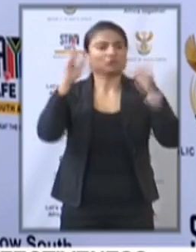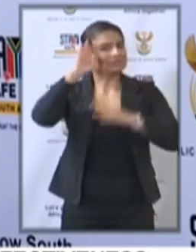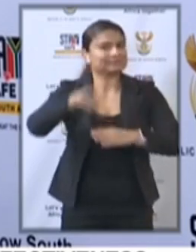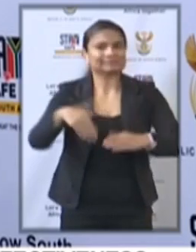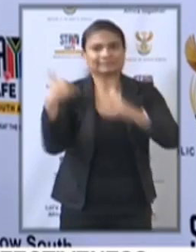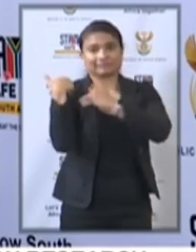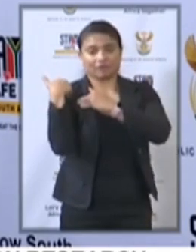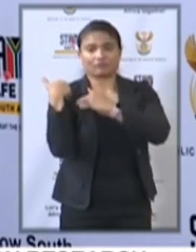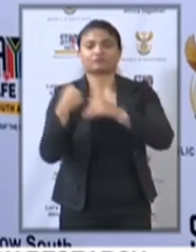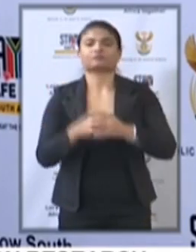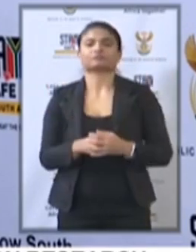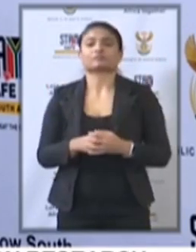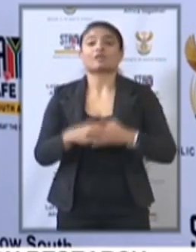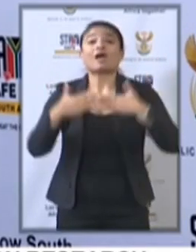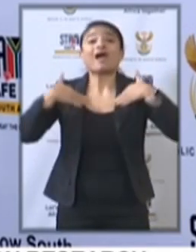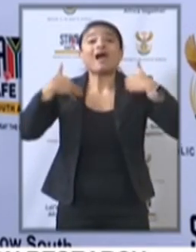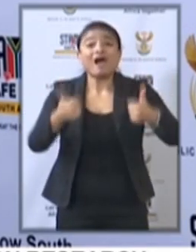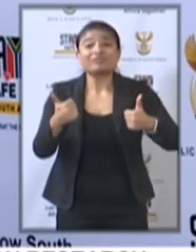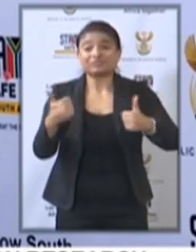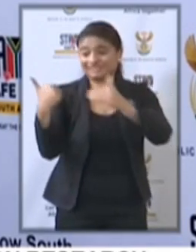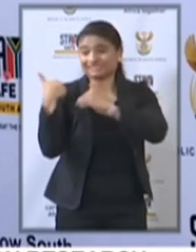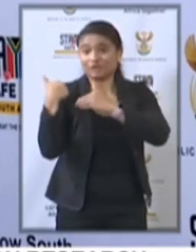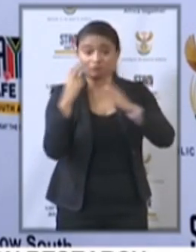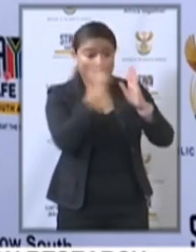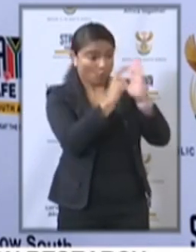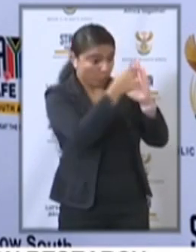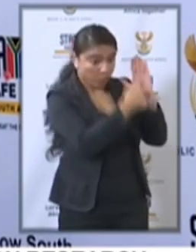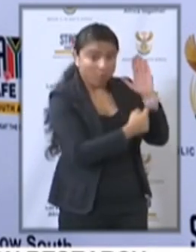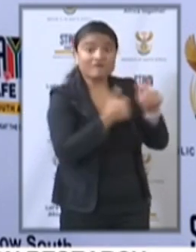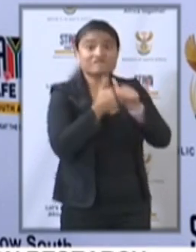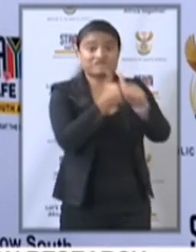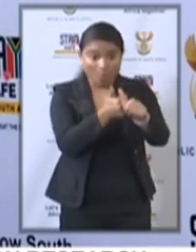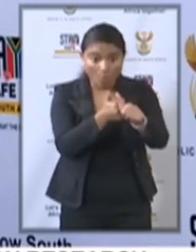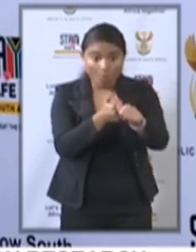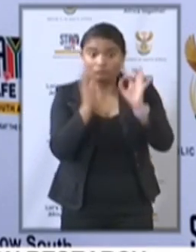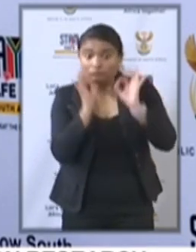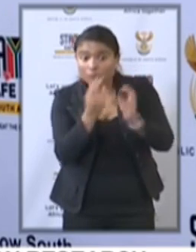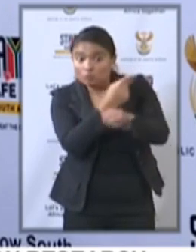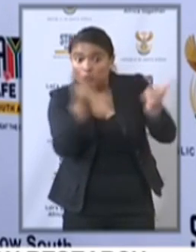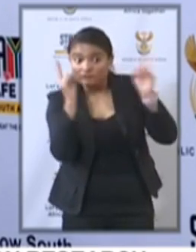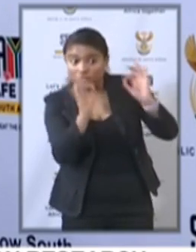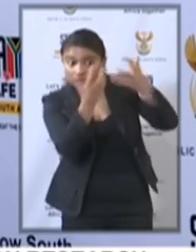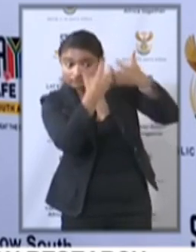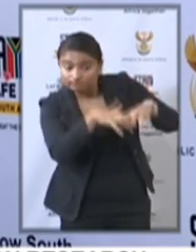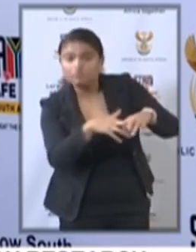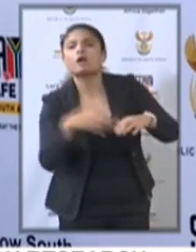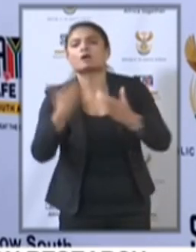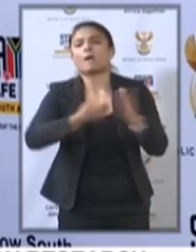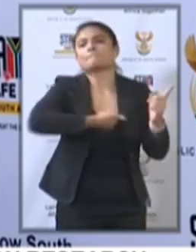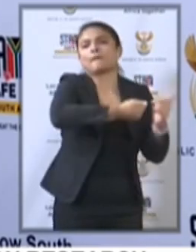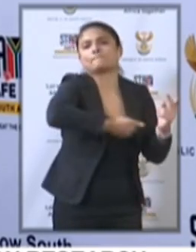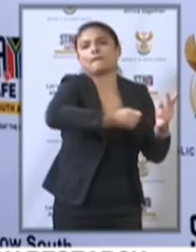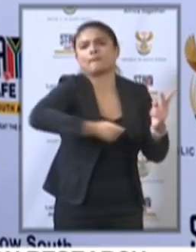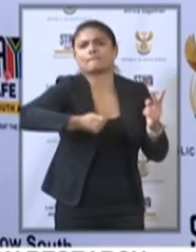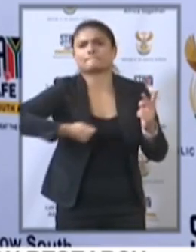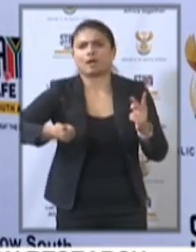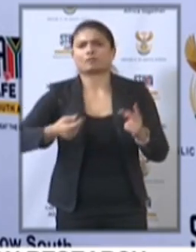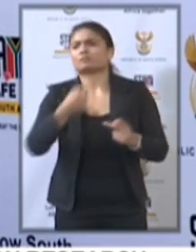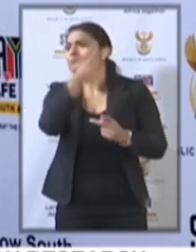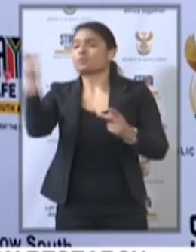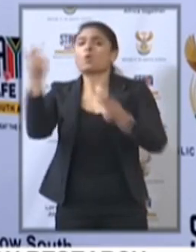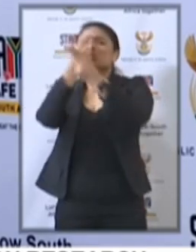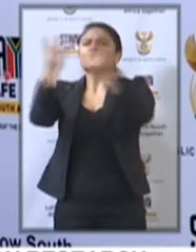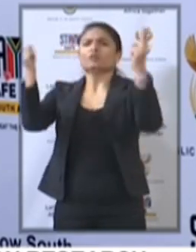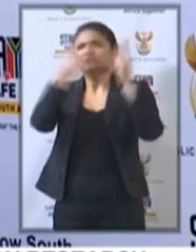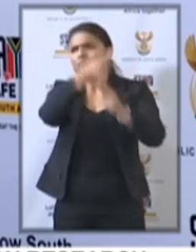safety protocols as directed by the Department of Higher Education and Training. To remind ourselves, we said